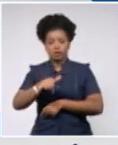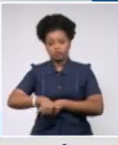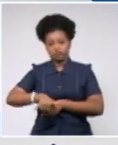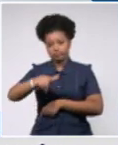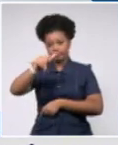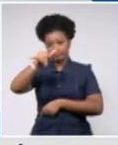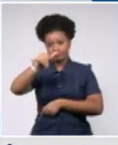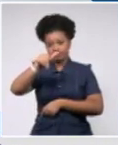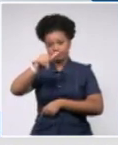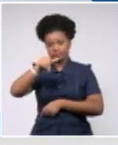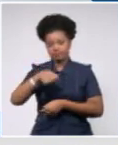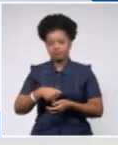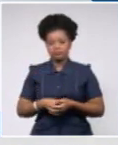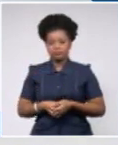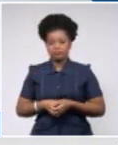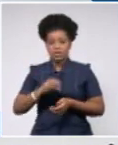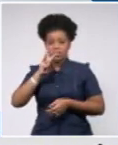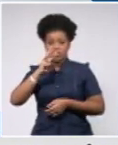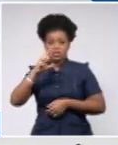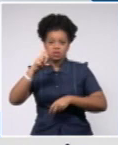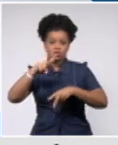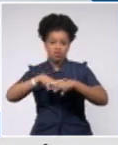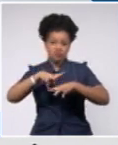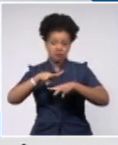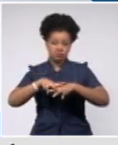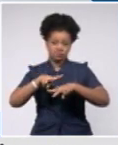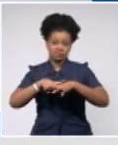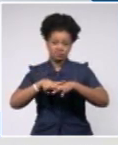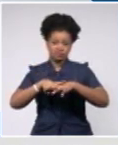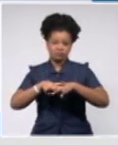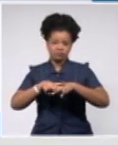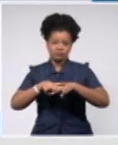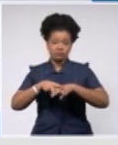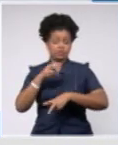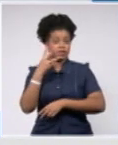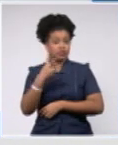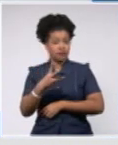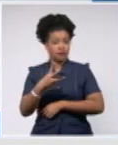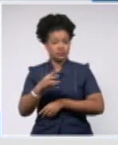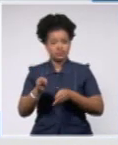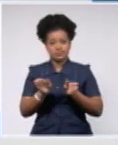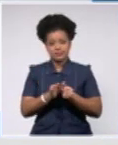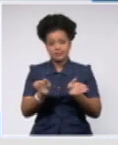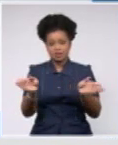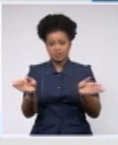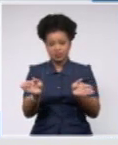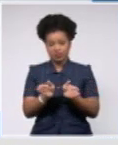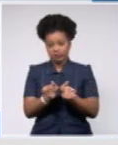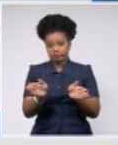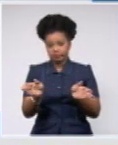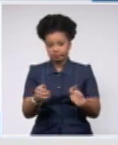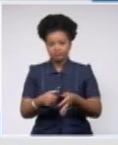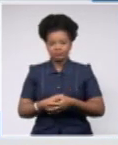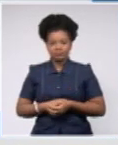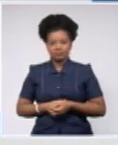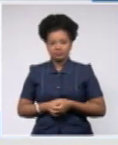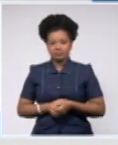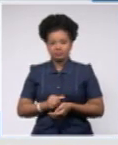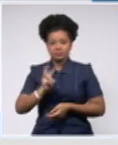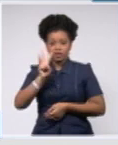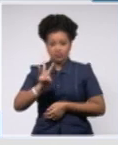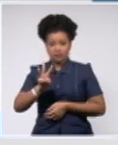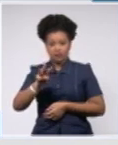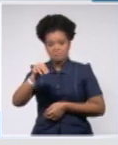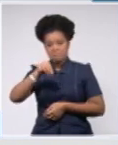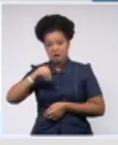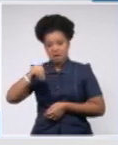with 3 each, La Lisa with 2, Arroyo Naranjo also with 2, then Habana